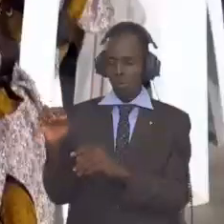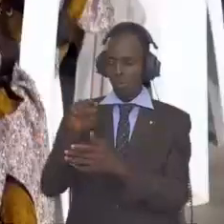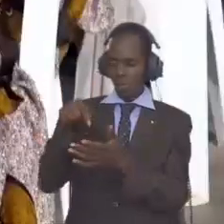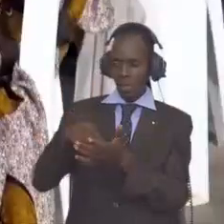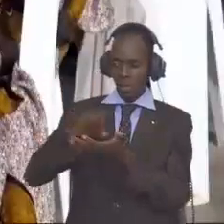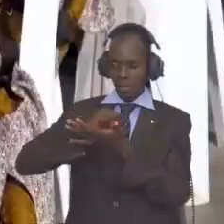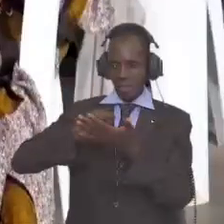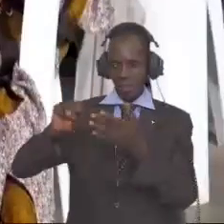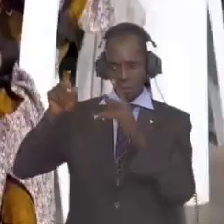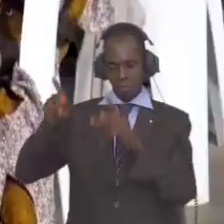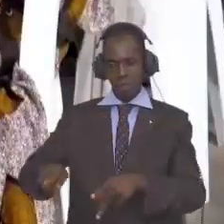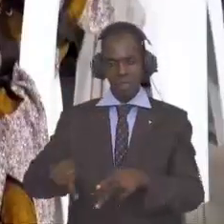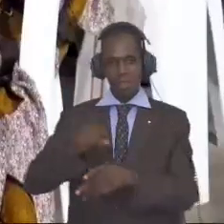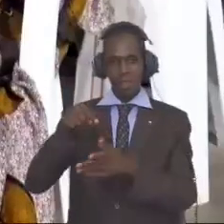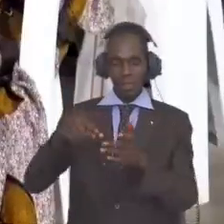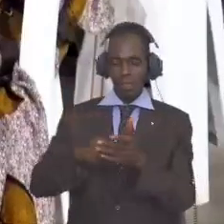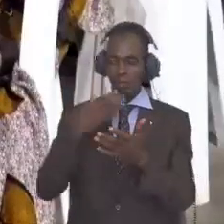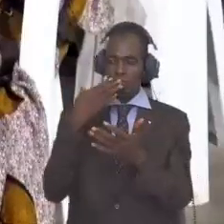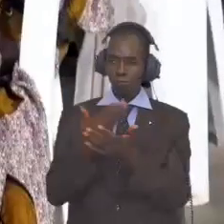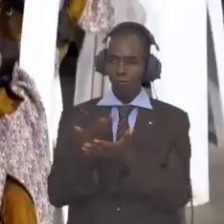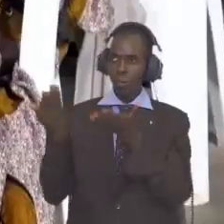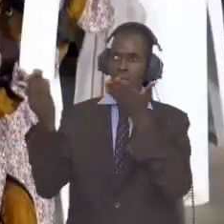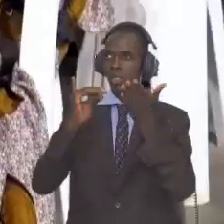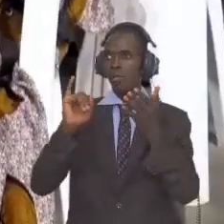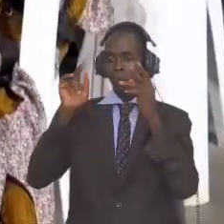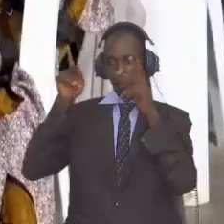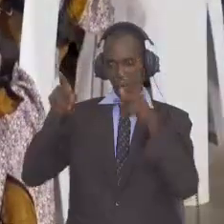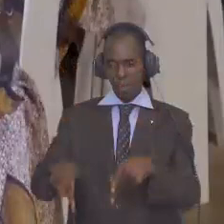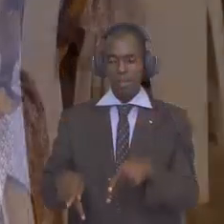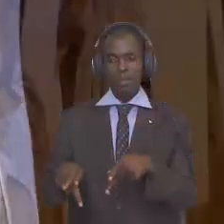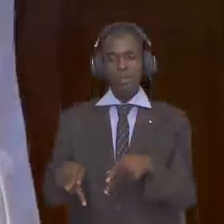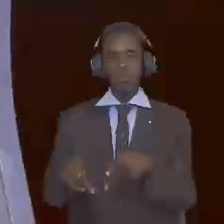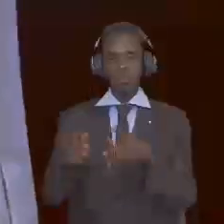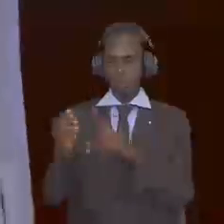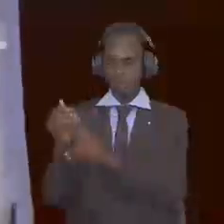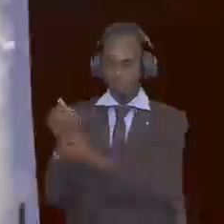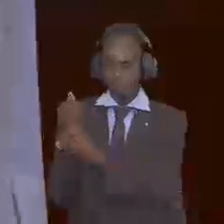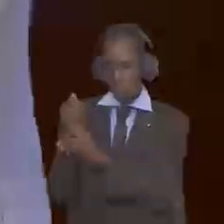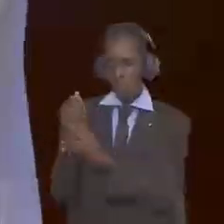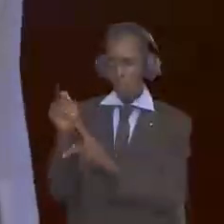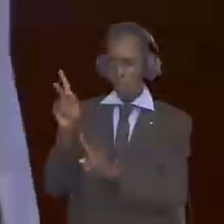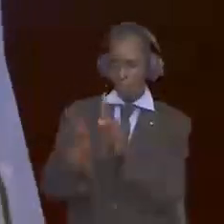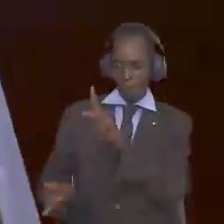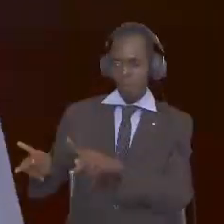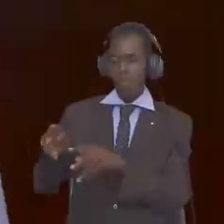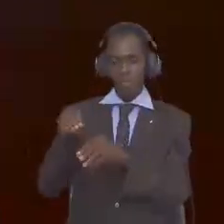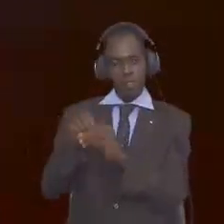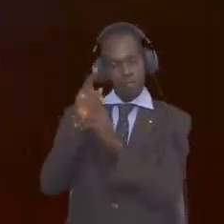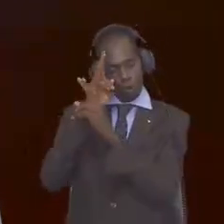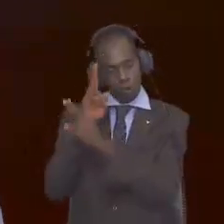sanctified people, such serving people, such sacrificial people, hold them in